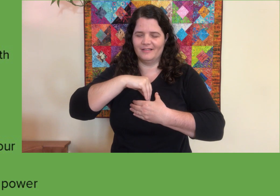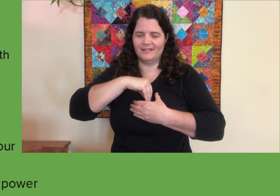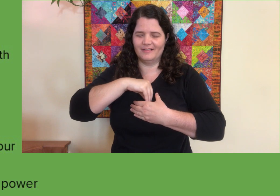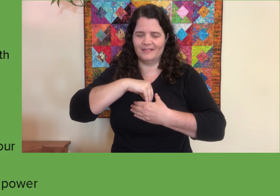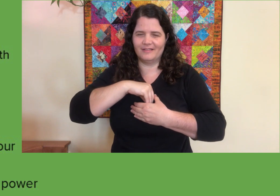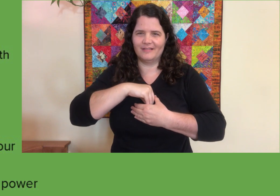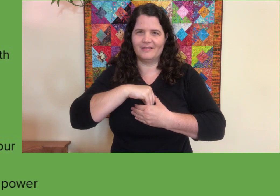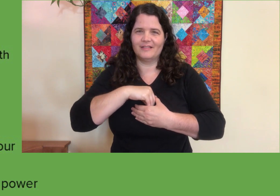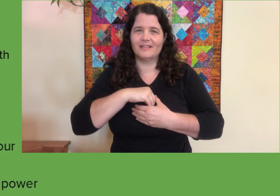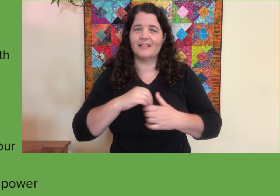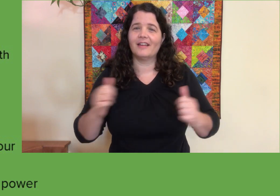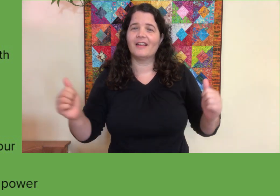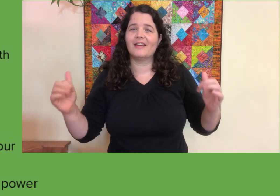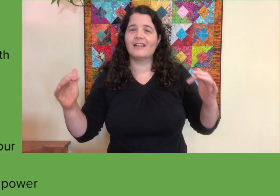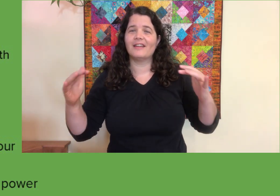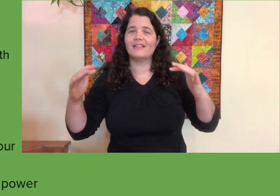near.